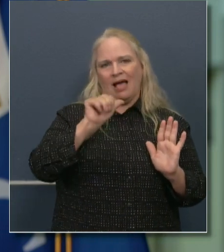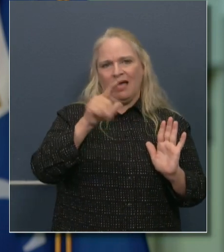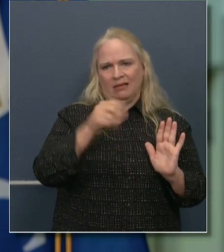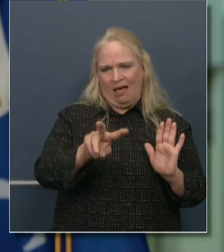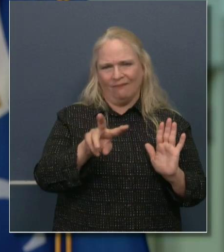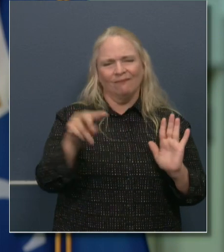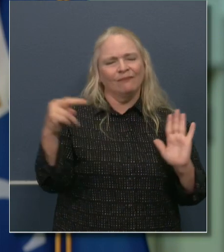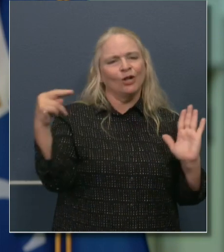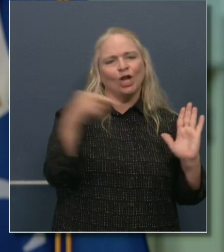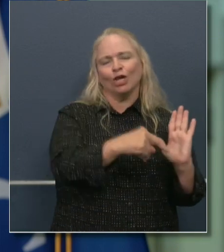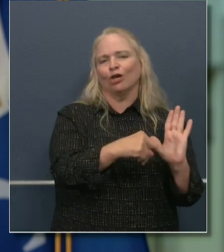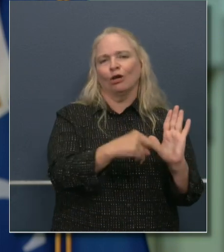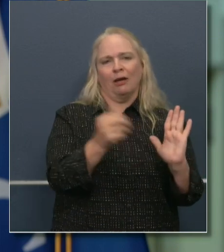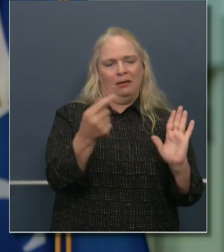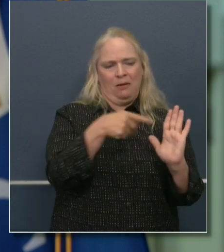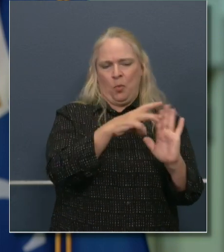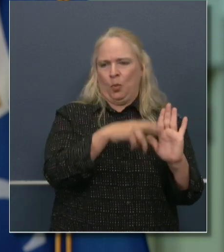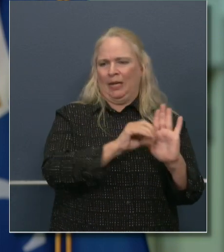their respective counties to go to the